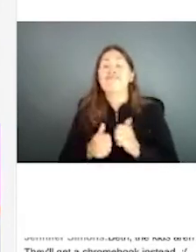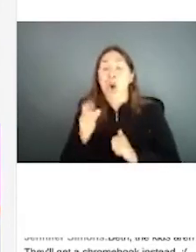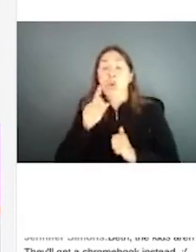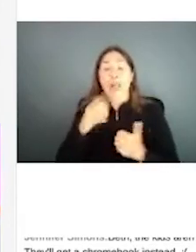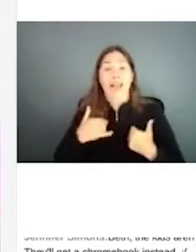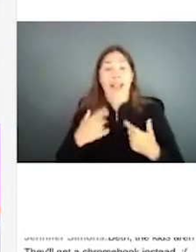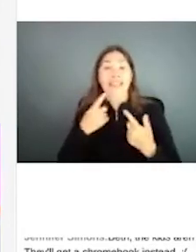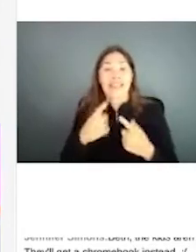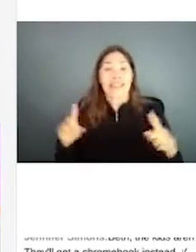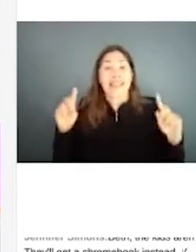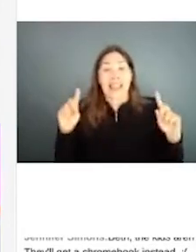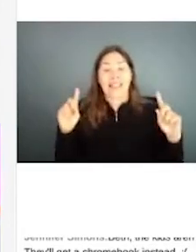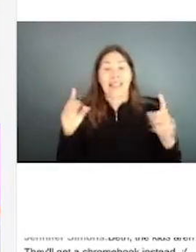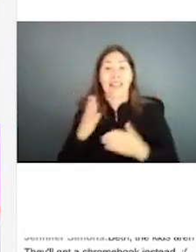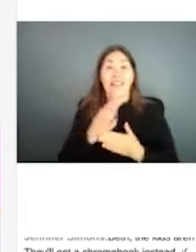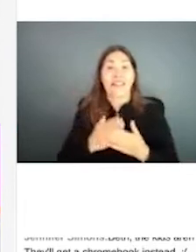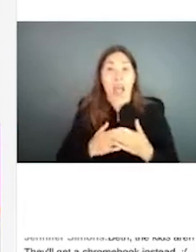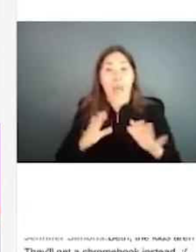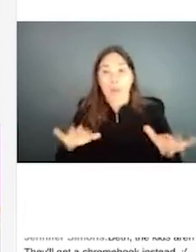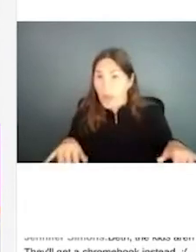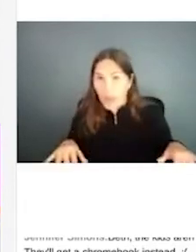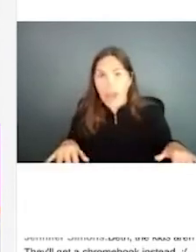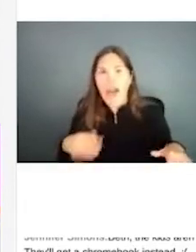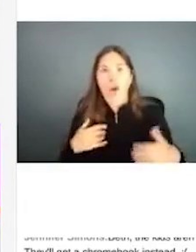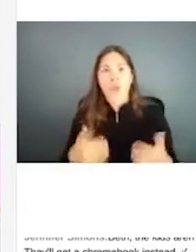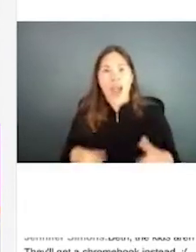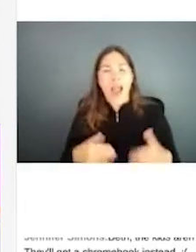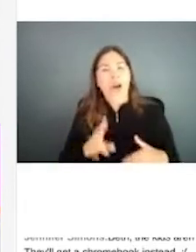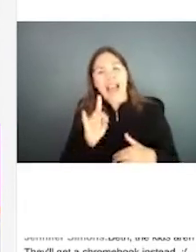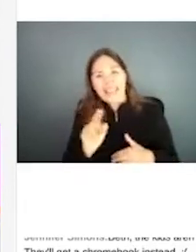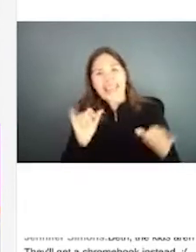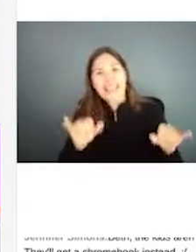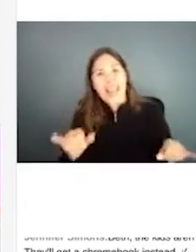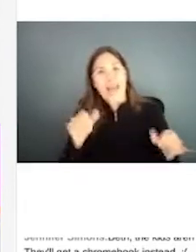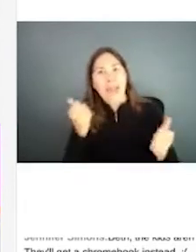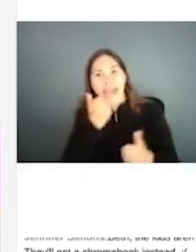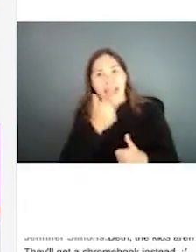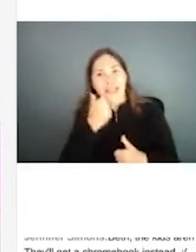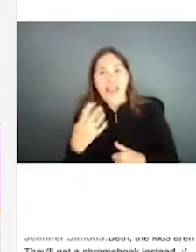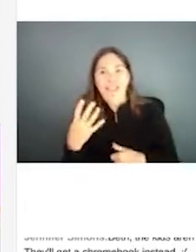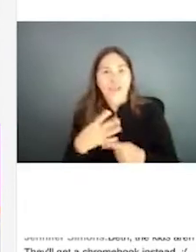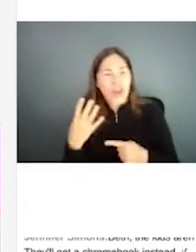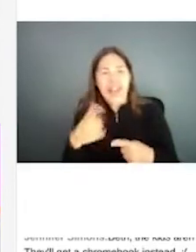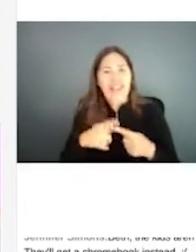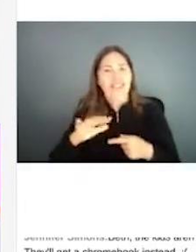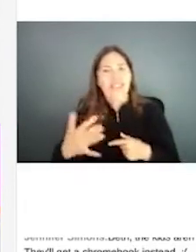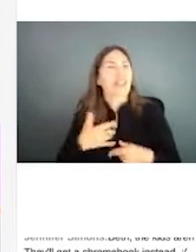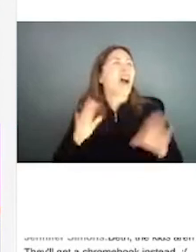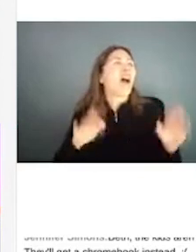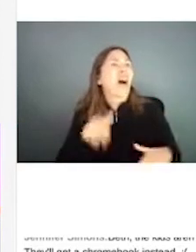credentials. Some will baffle you on how, you know, you did the same thing every day for 4 days, and on the 5th day, they can't remember it.